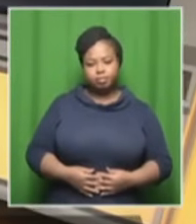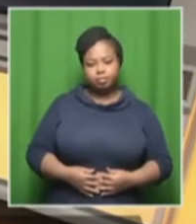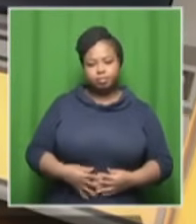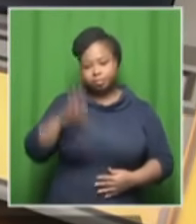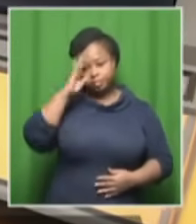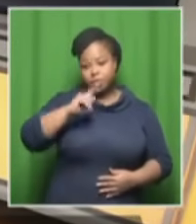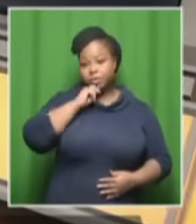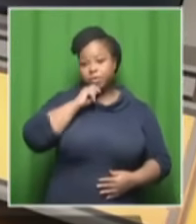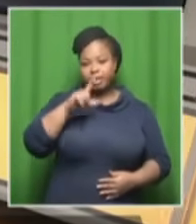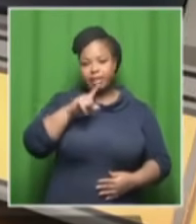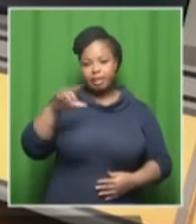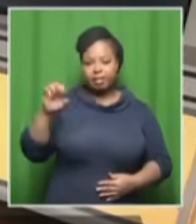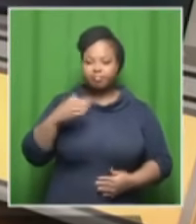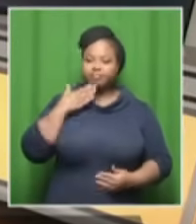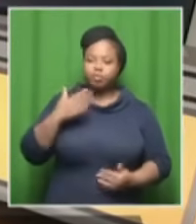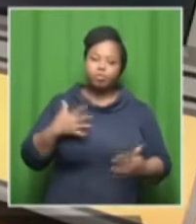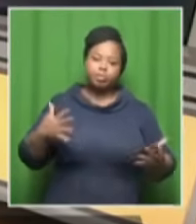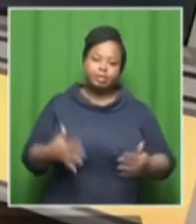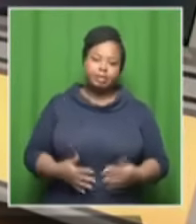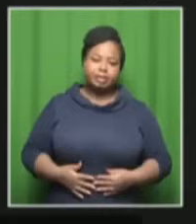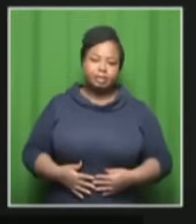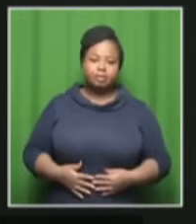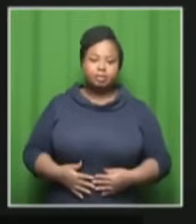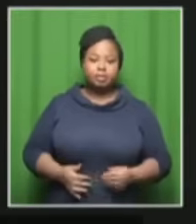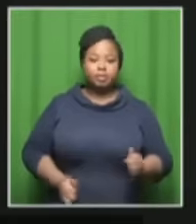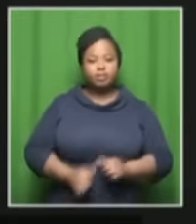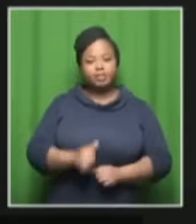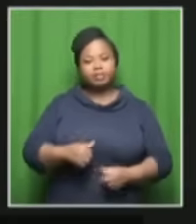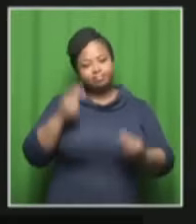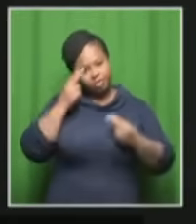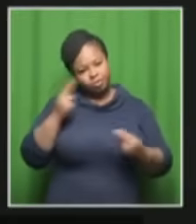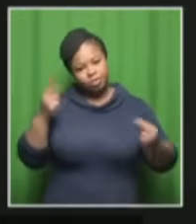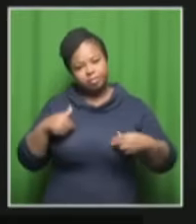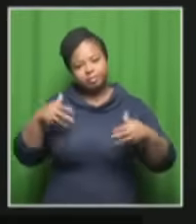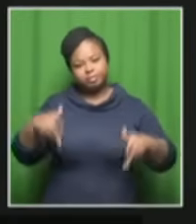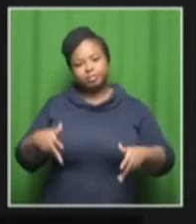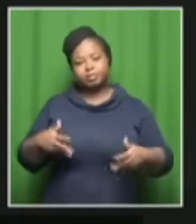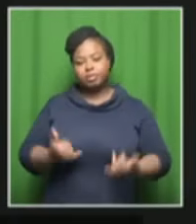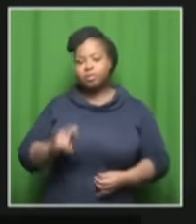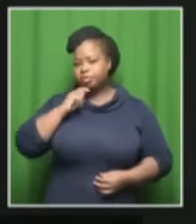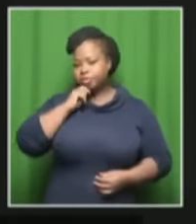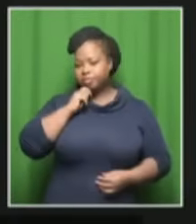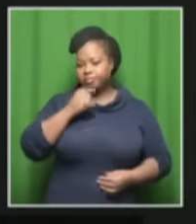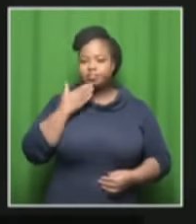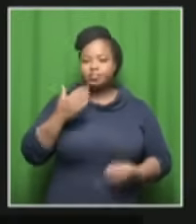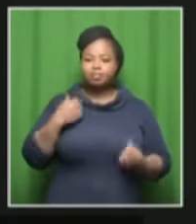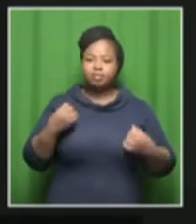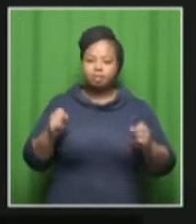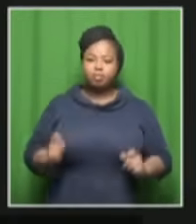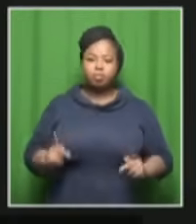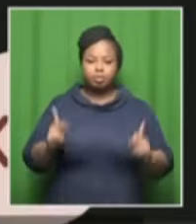Morning, Leanne. Thank you so much. Firstly, it's an honor being here this morning. So thank you for the